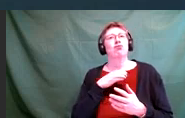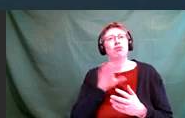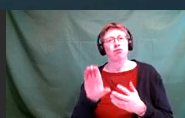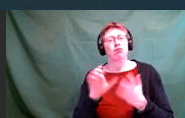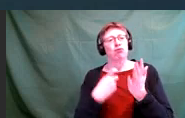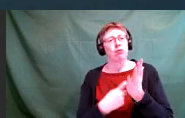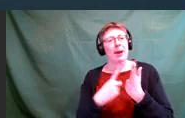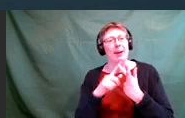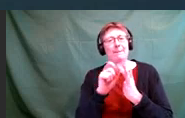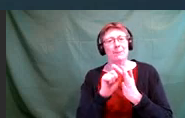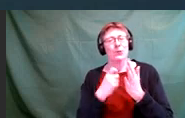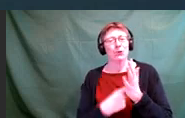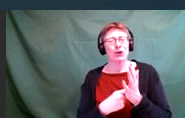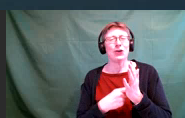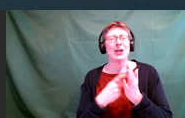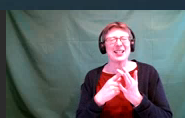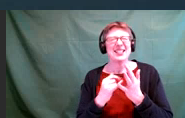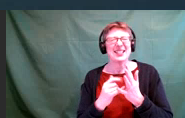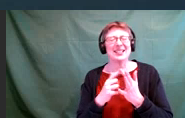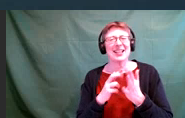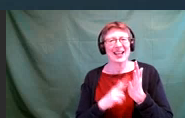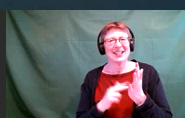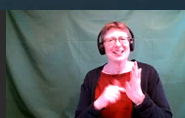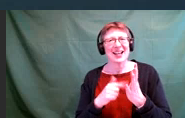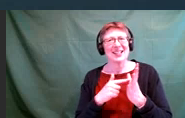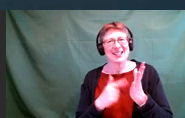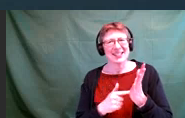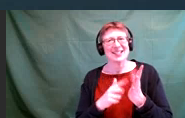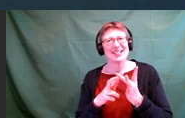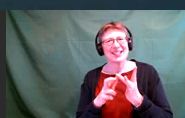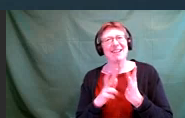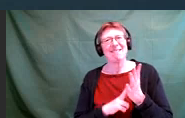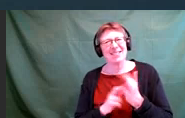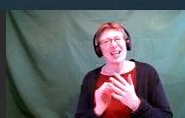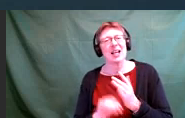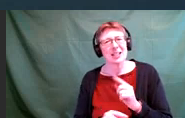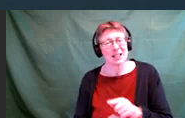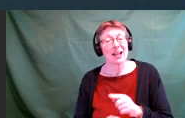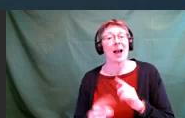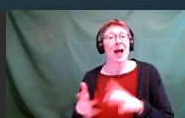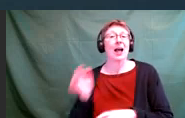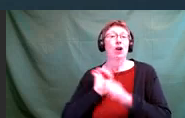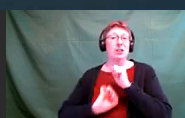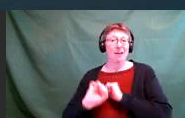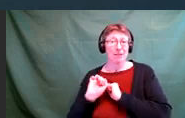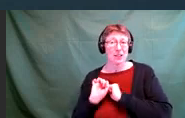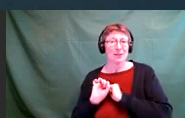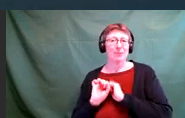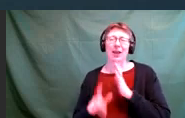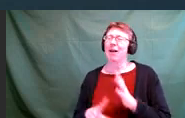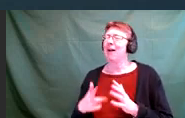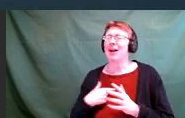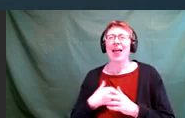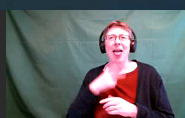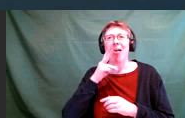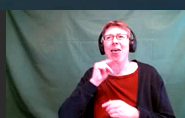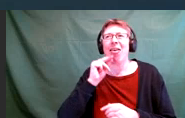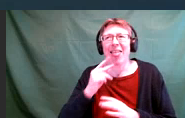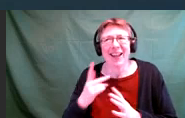representativeness. I knew I was going to get that wrong at some point. And conservatism, I got that one wrong as